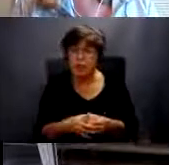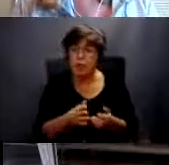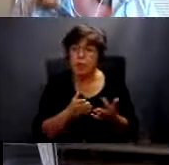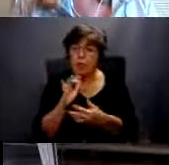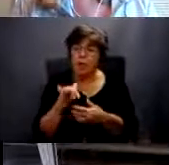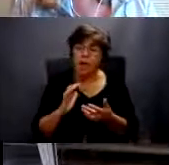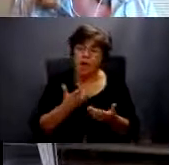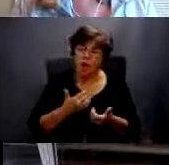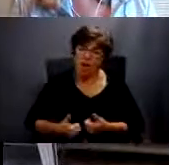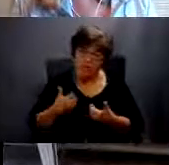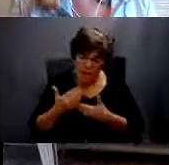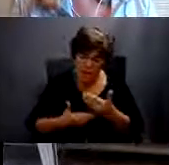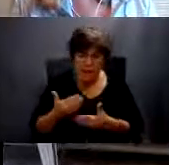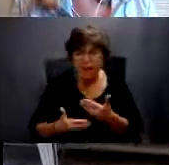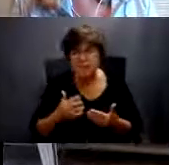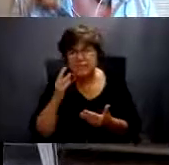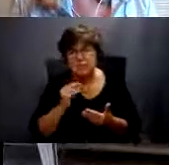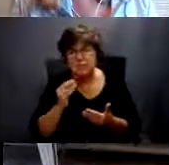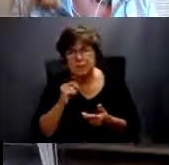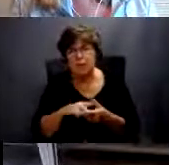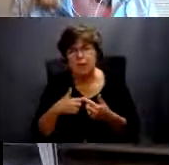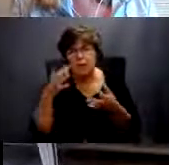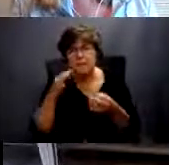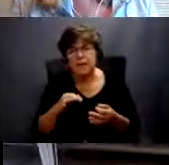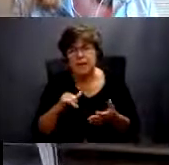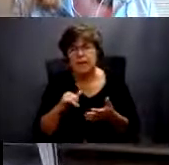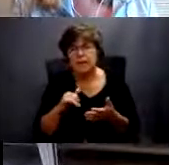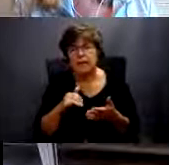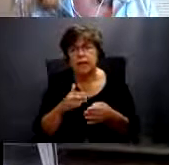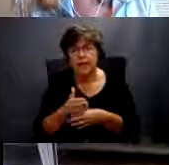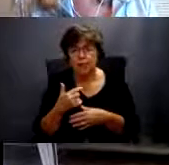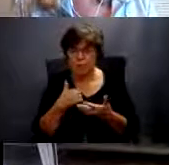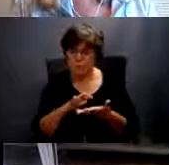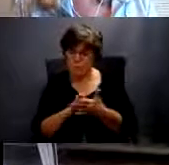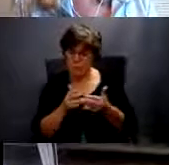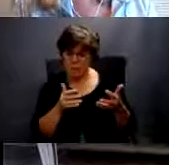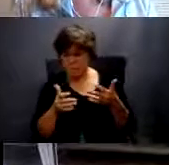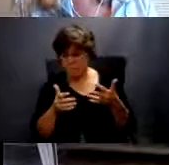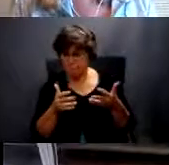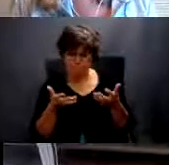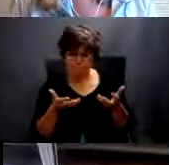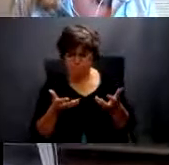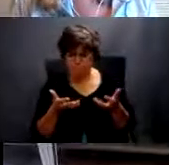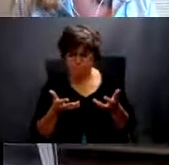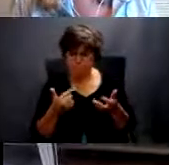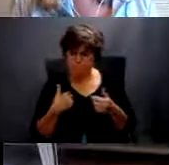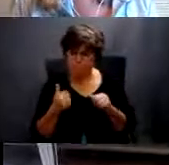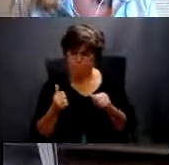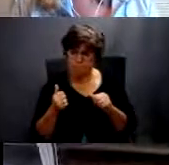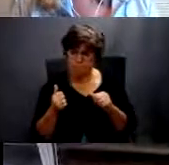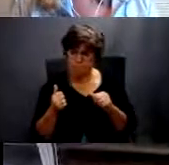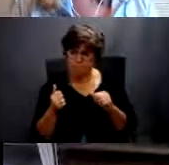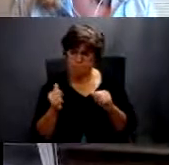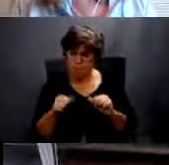and those experiences, decided that once we were at a place that I could